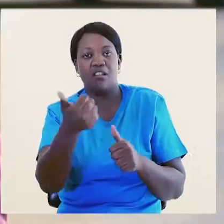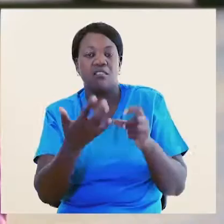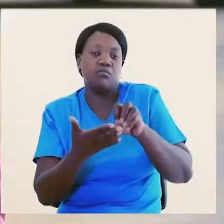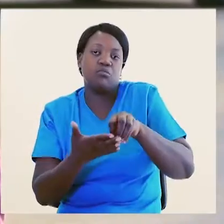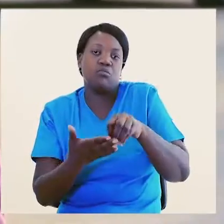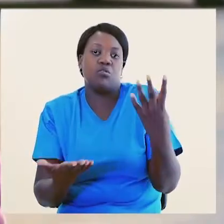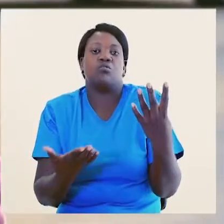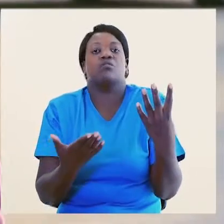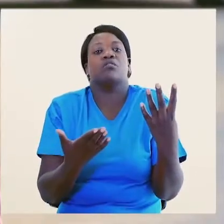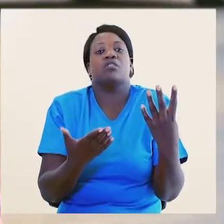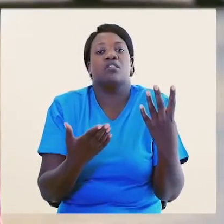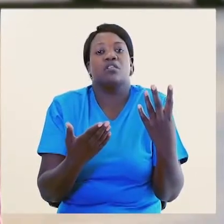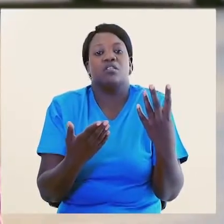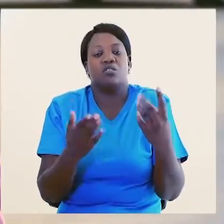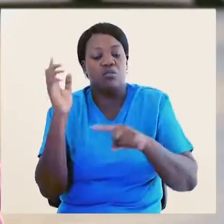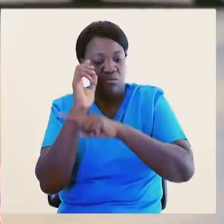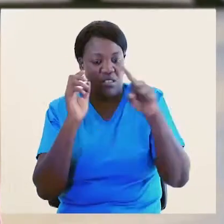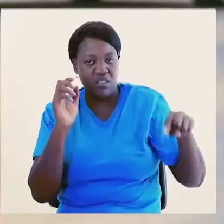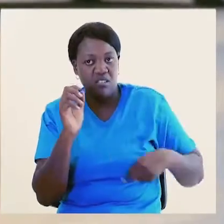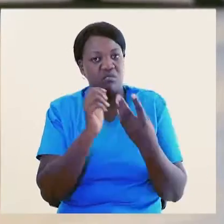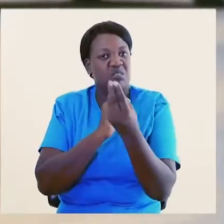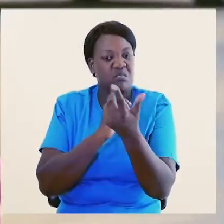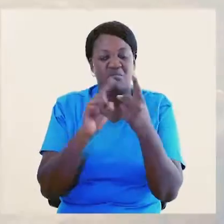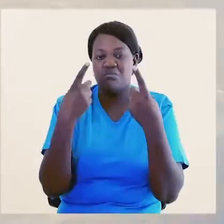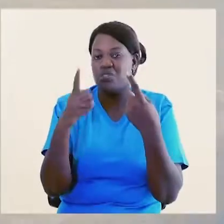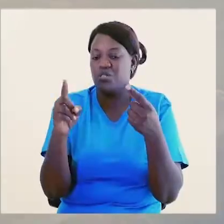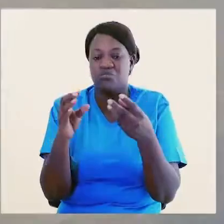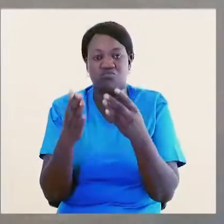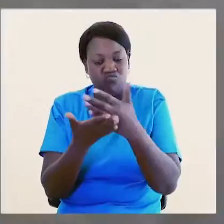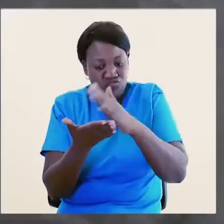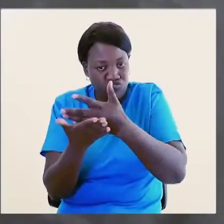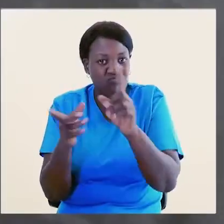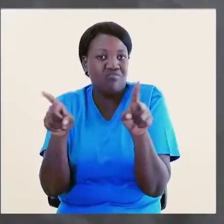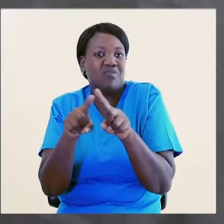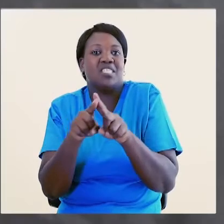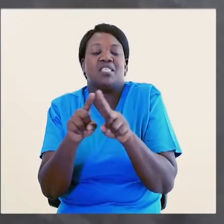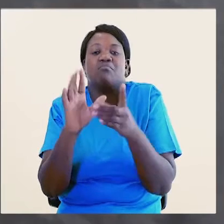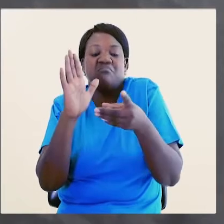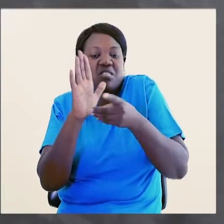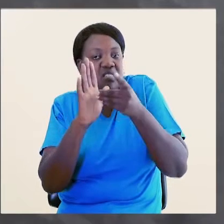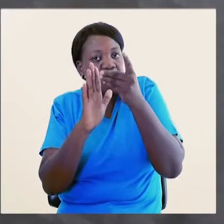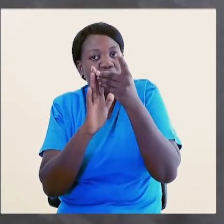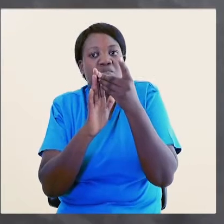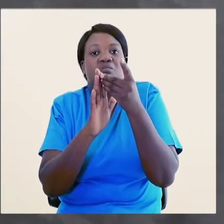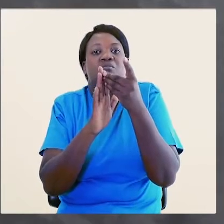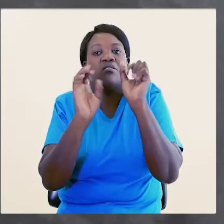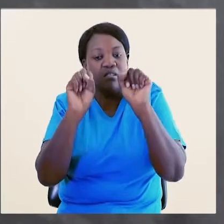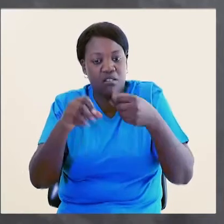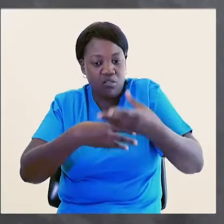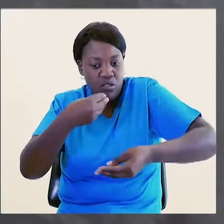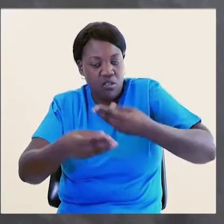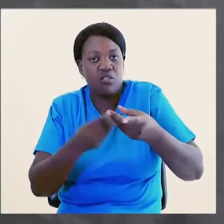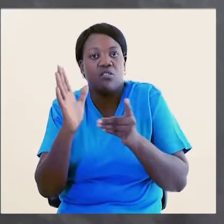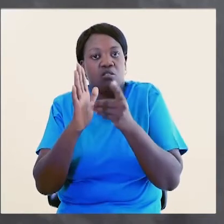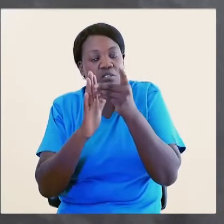not necessarily be divided equally among its people. Development involves more than economic growth, of course. For